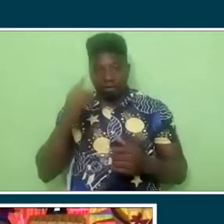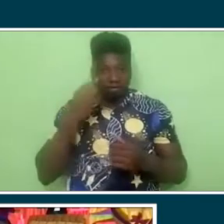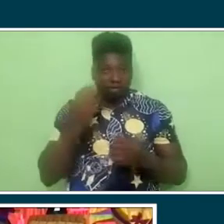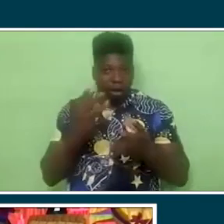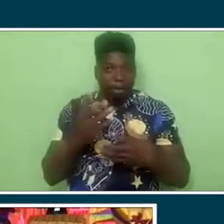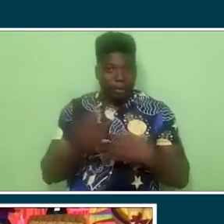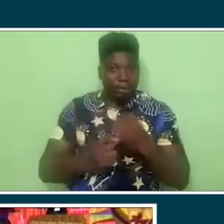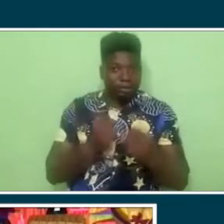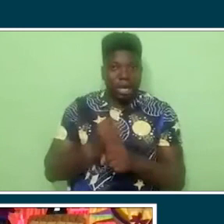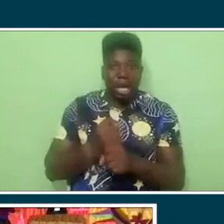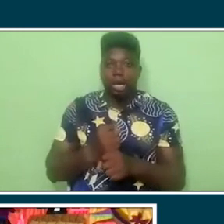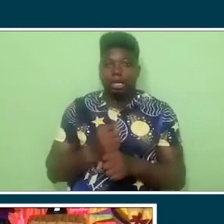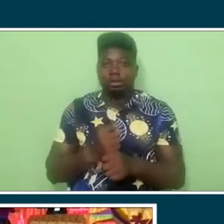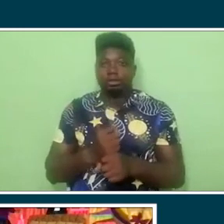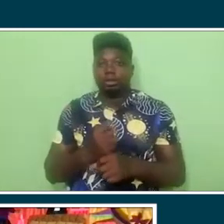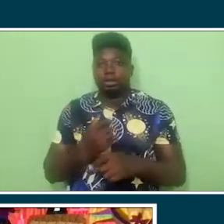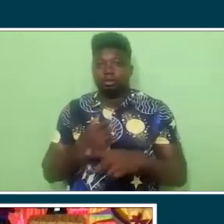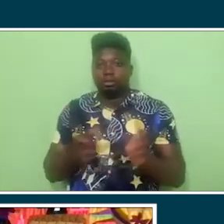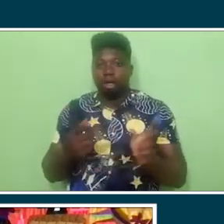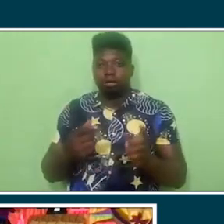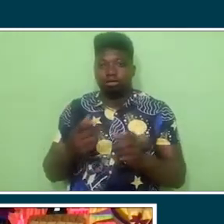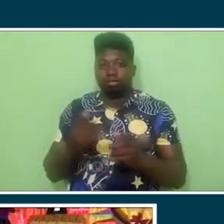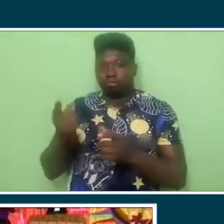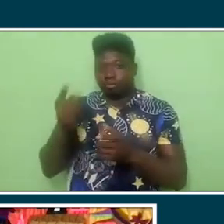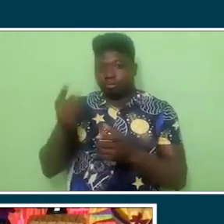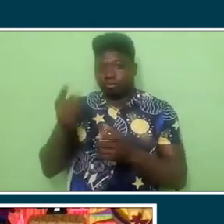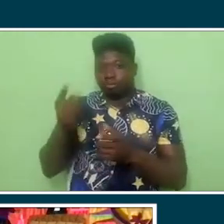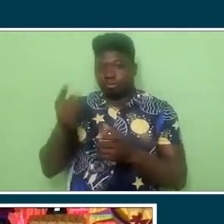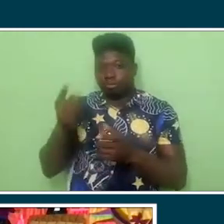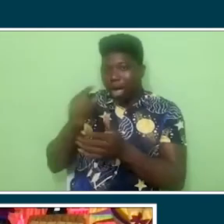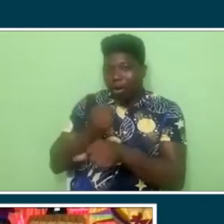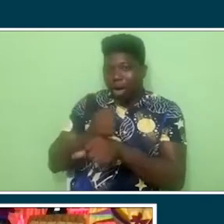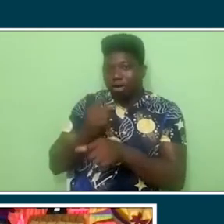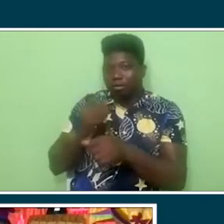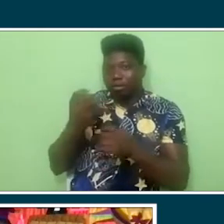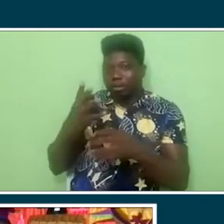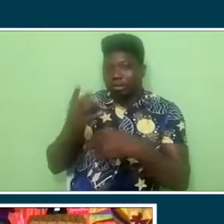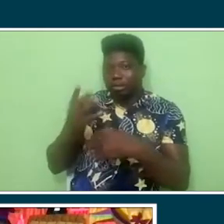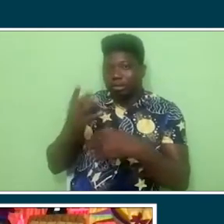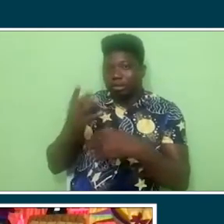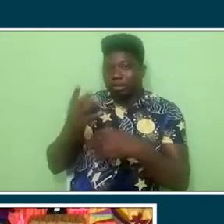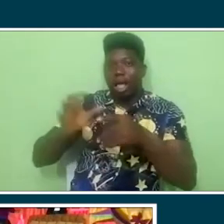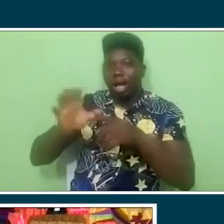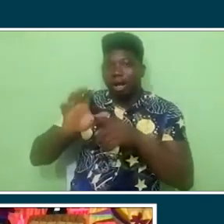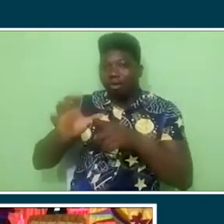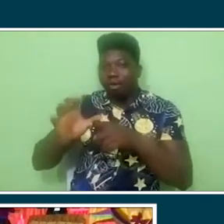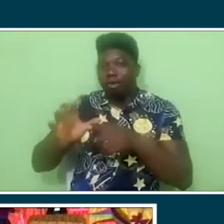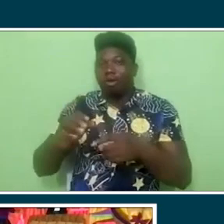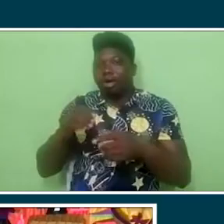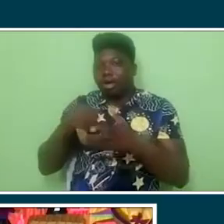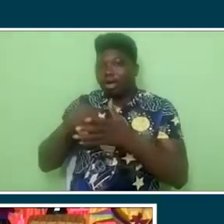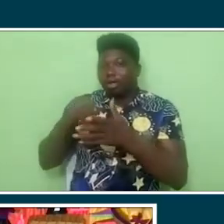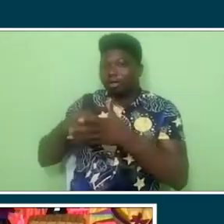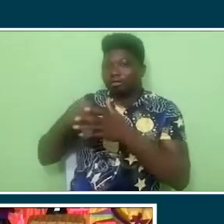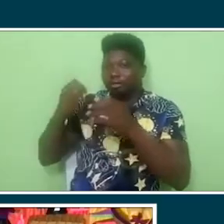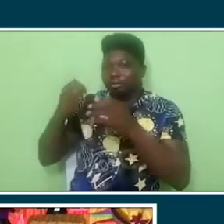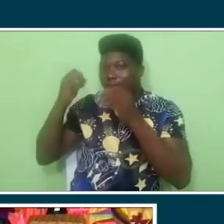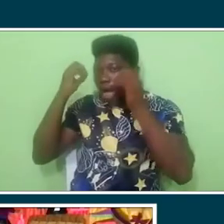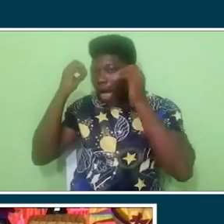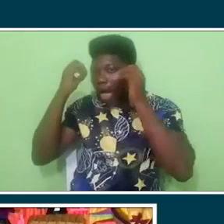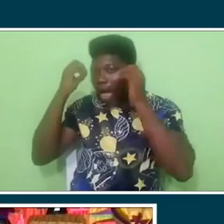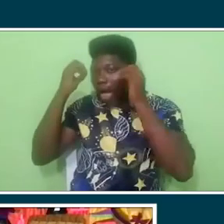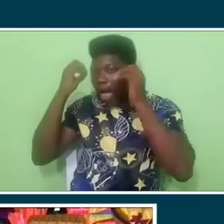coach, a psychotherapist, and an educator specializing in liberation and equity. Internationally,